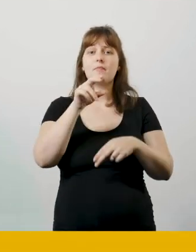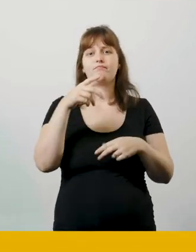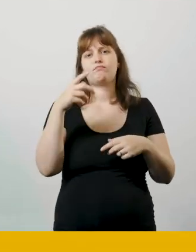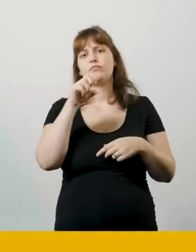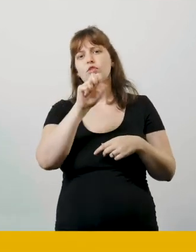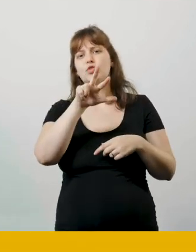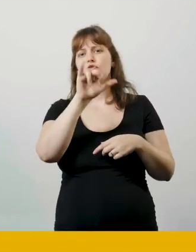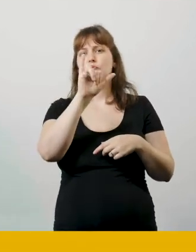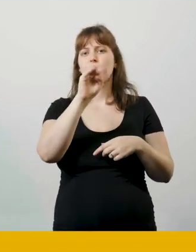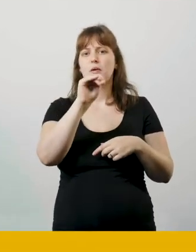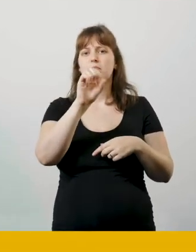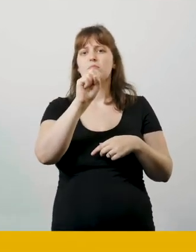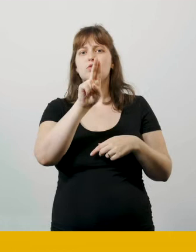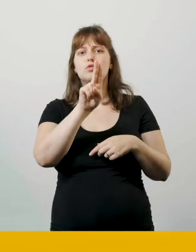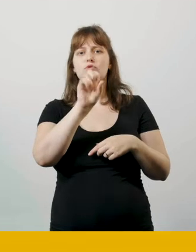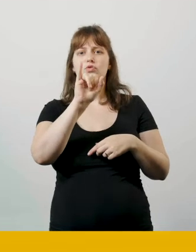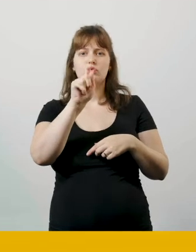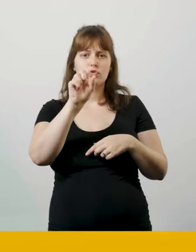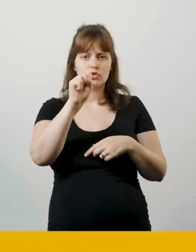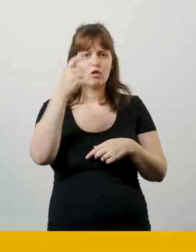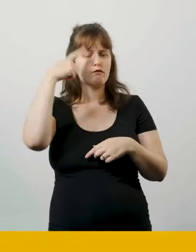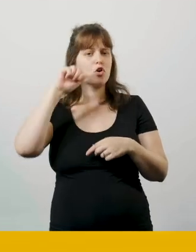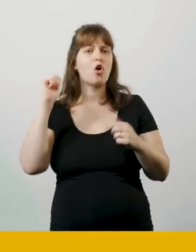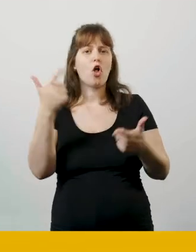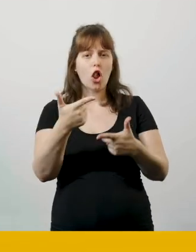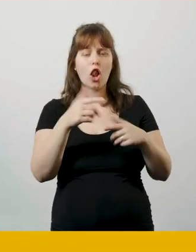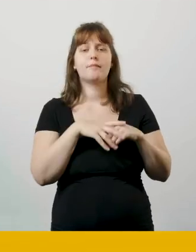and is designed to